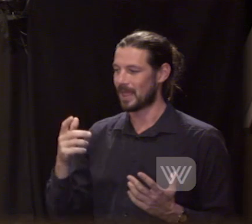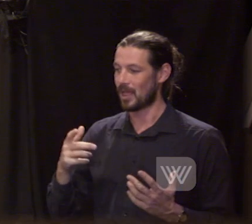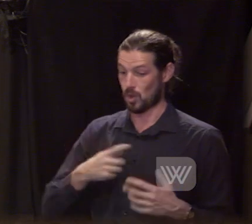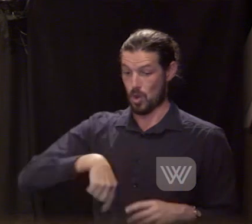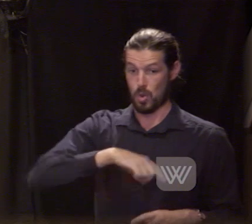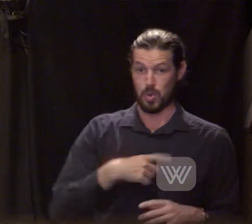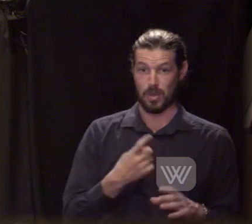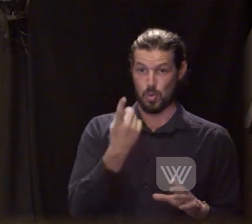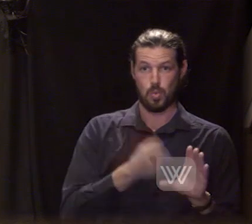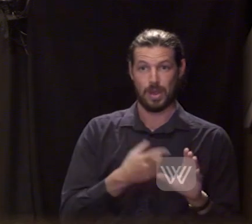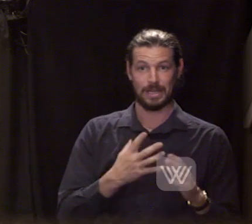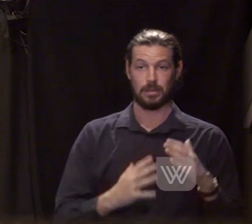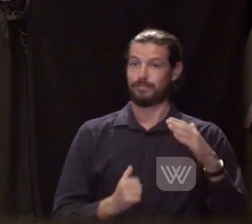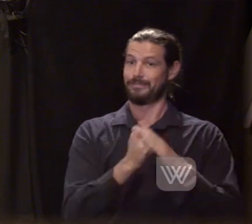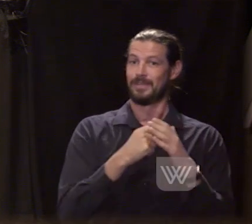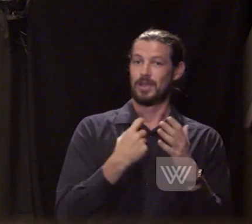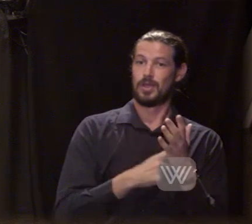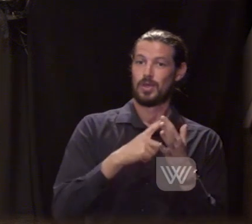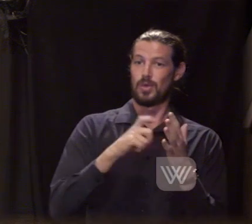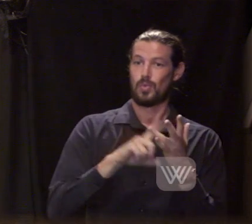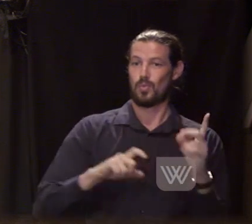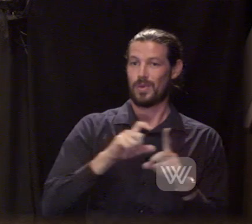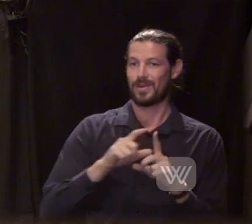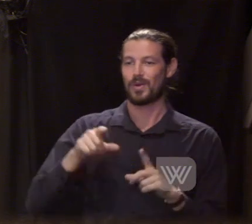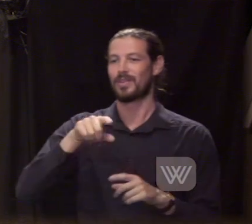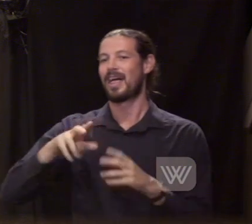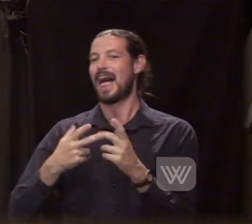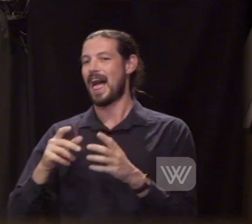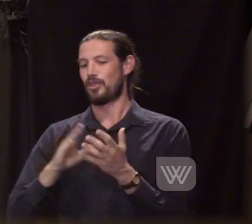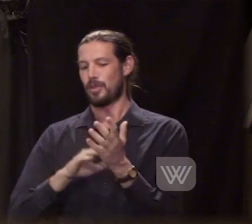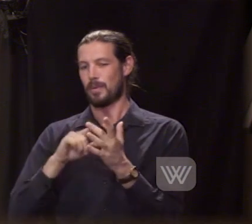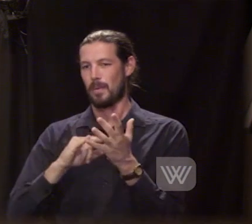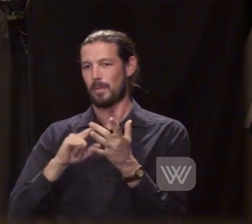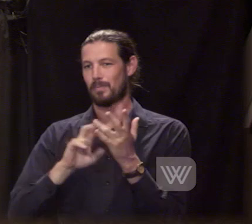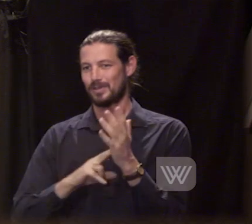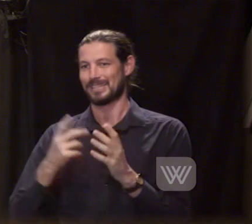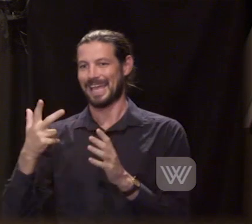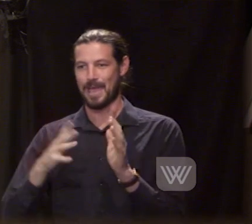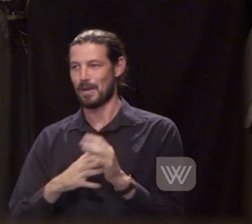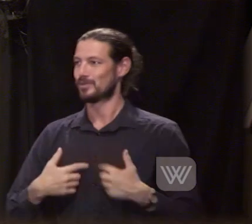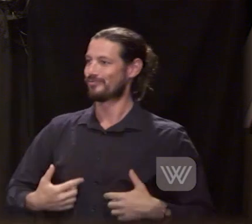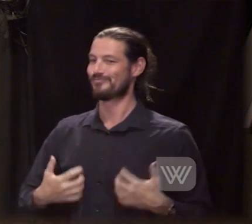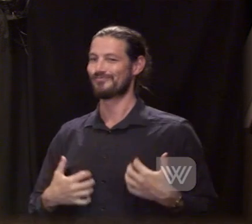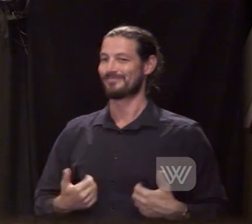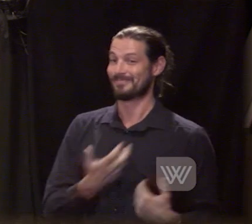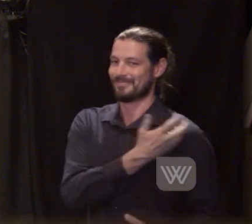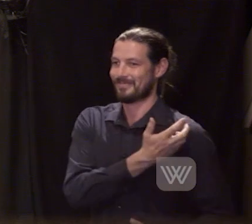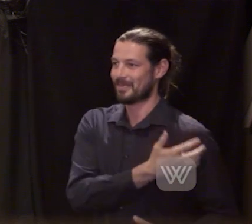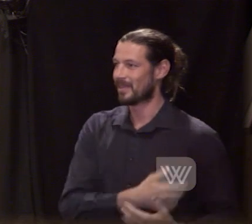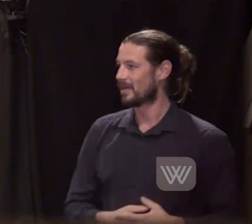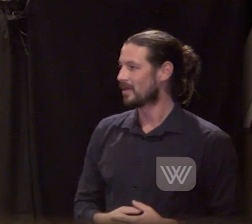don't. I want to have a claim to fame for a little bit of time. That's fair enough, yeah. But yeah, I mean, in the end, they're going to have to do a longer than 1 year mission